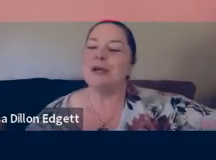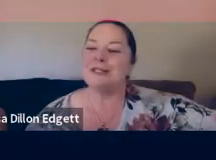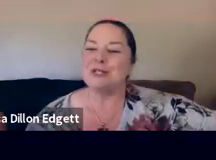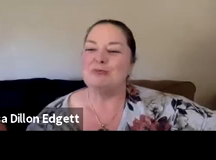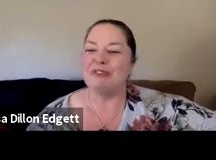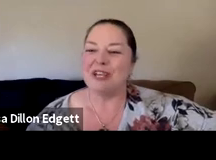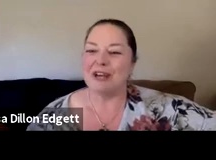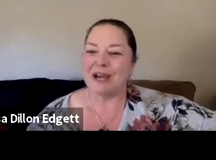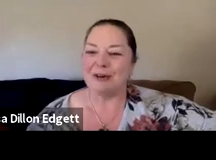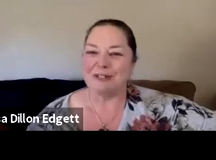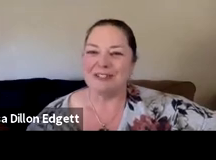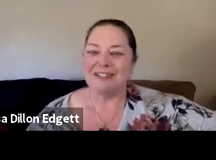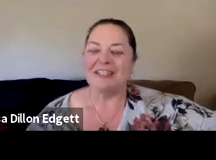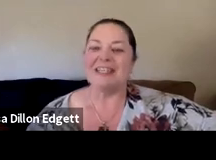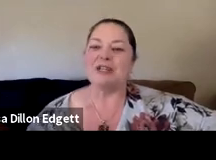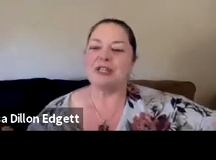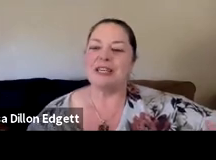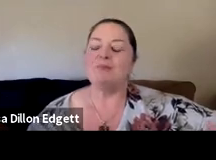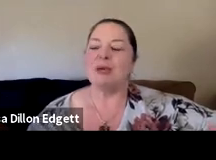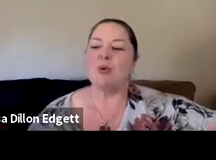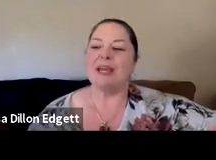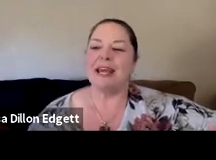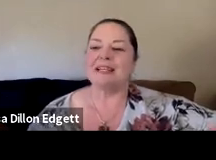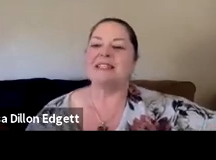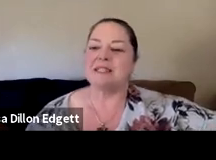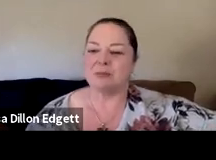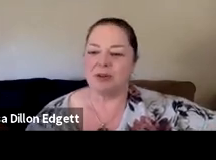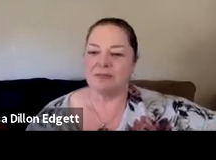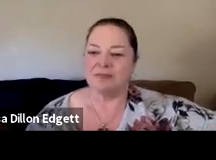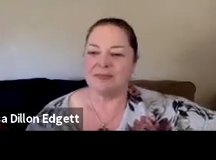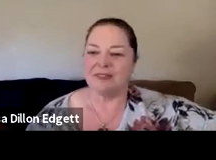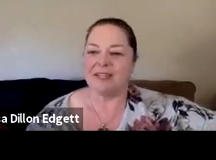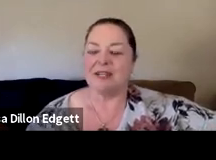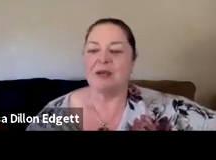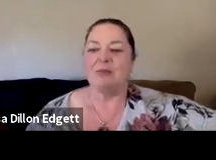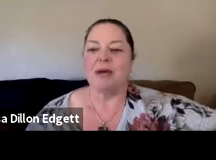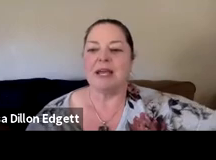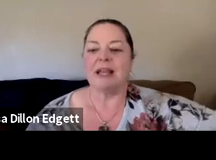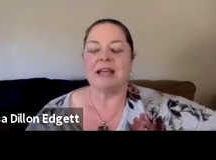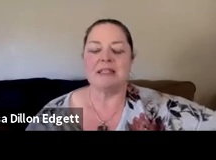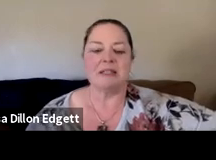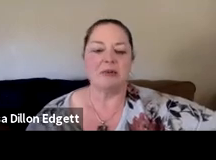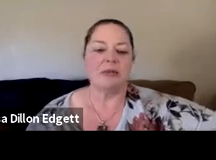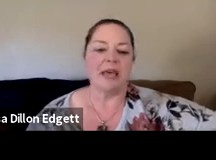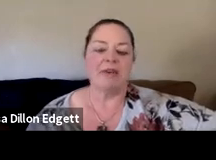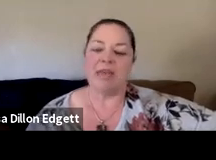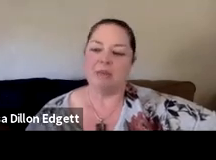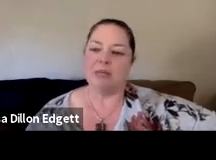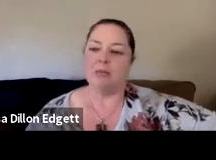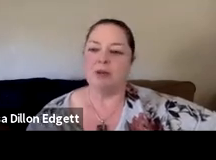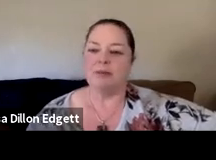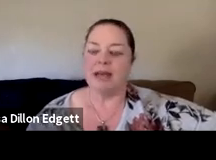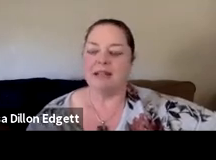once you get Zoom figured out, it's actually can be quite accessible, right? My classes only have